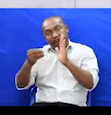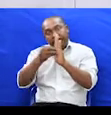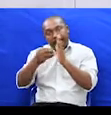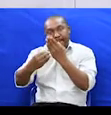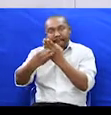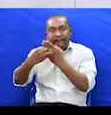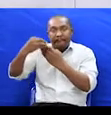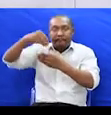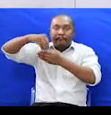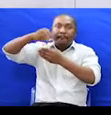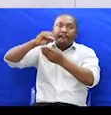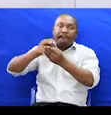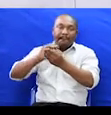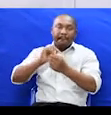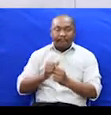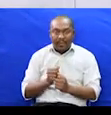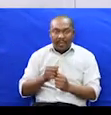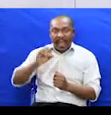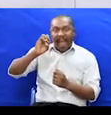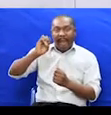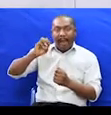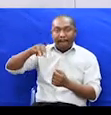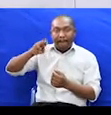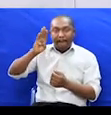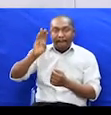areas. The large volume of